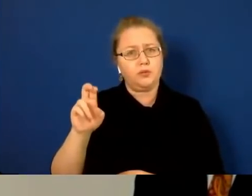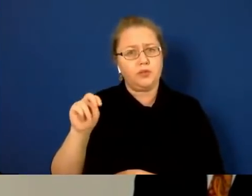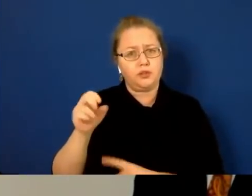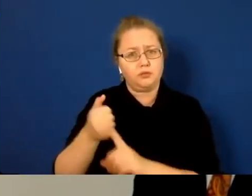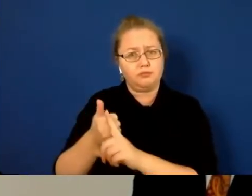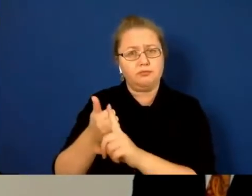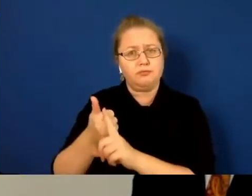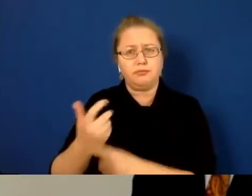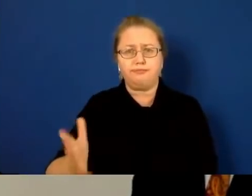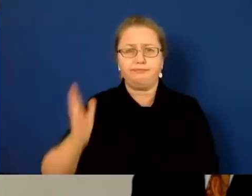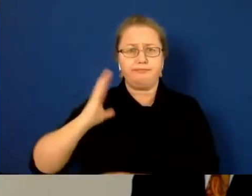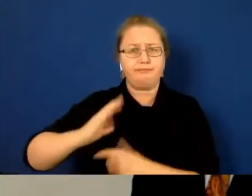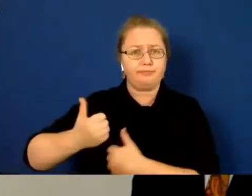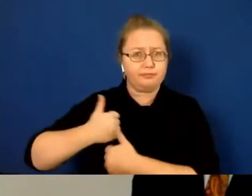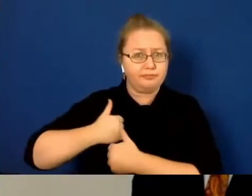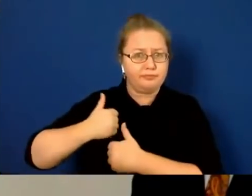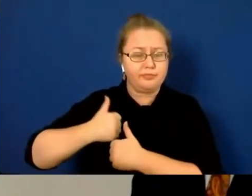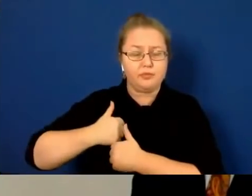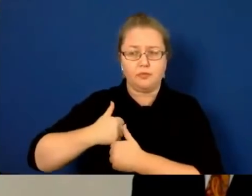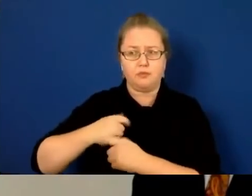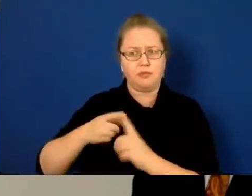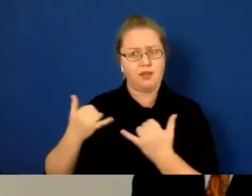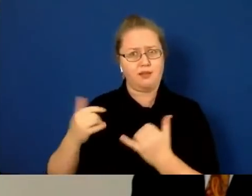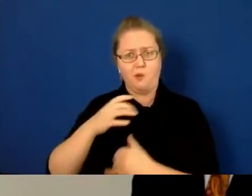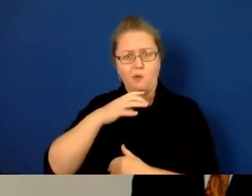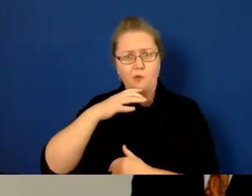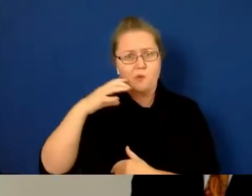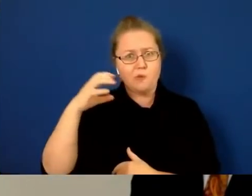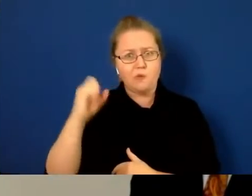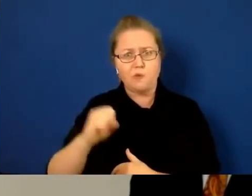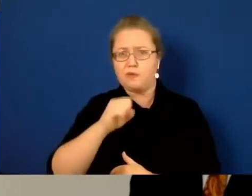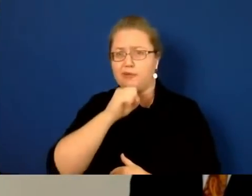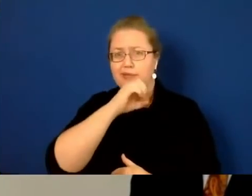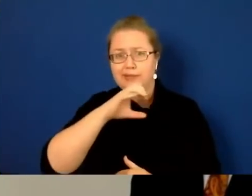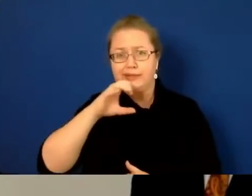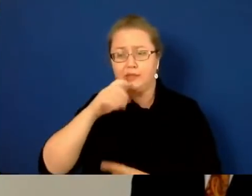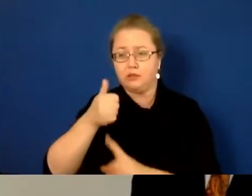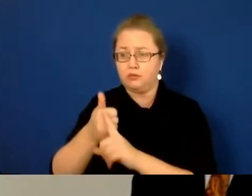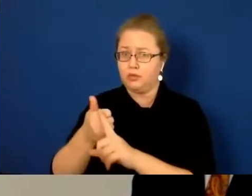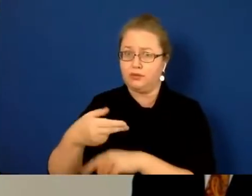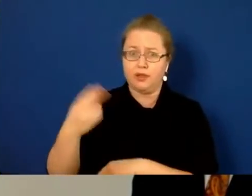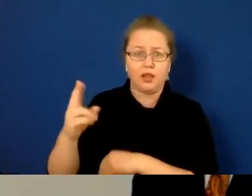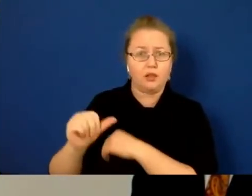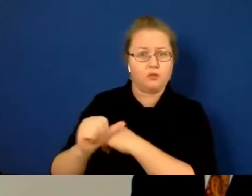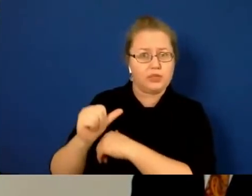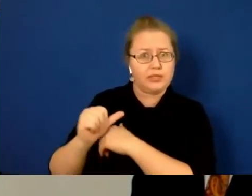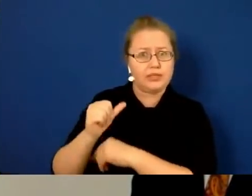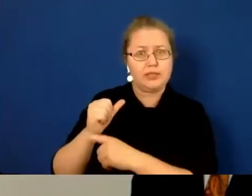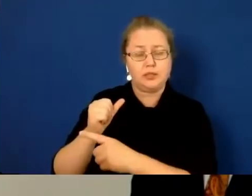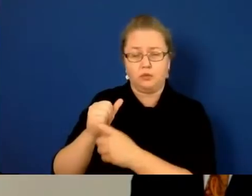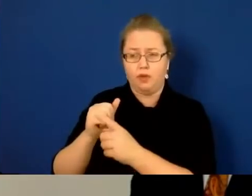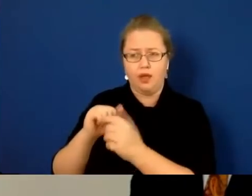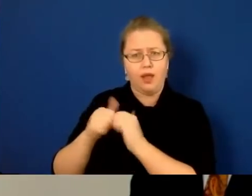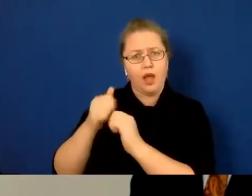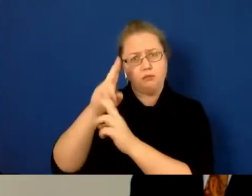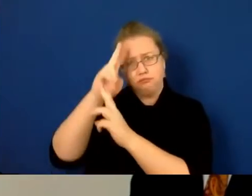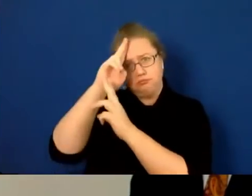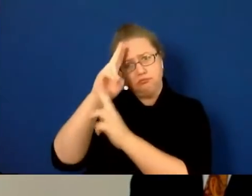life or parties or other important memories to a time when it's safe to do that.